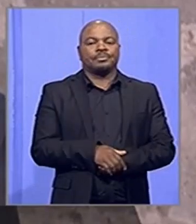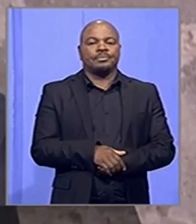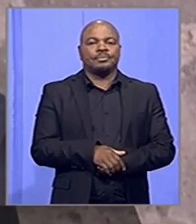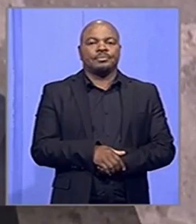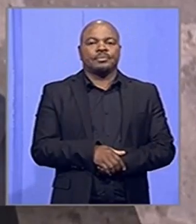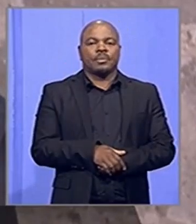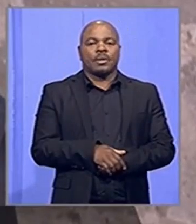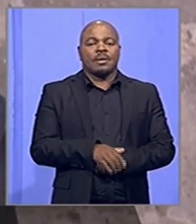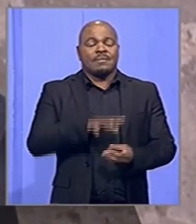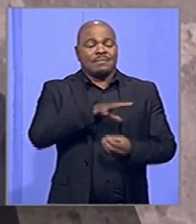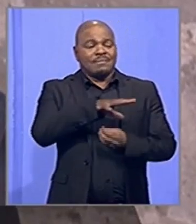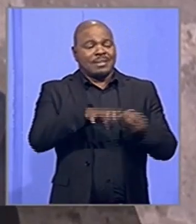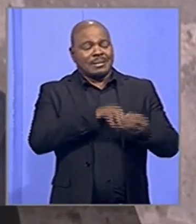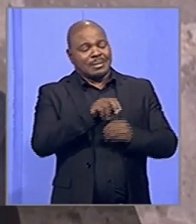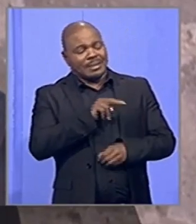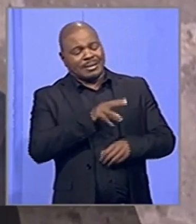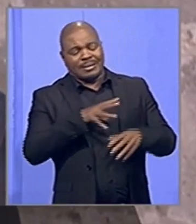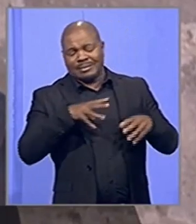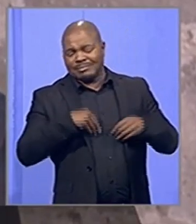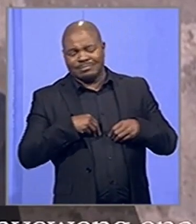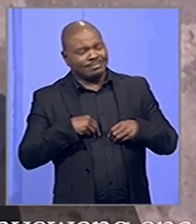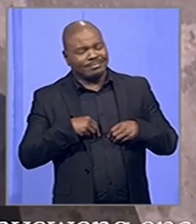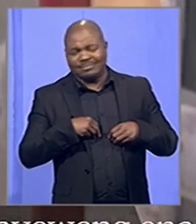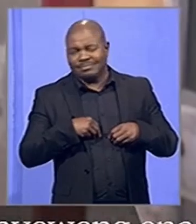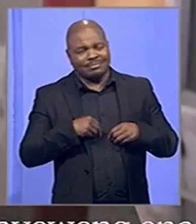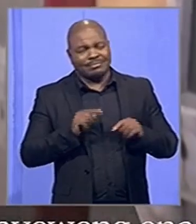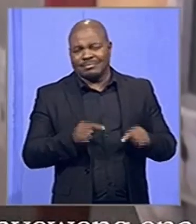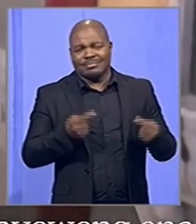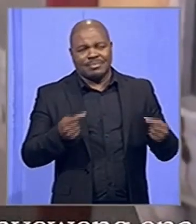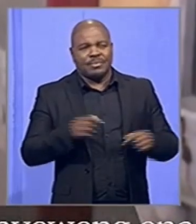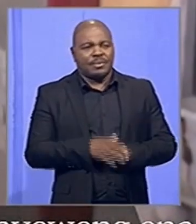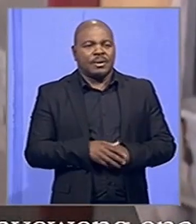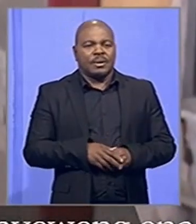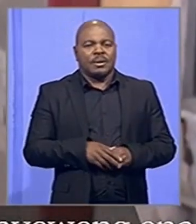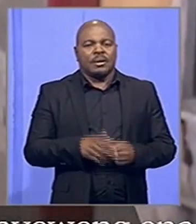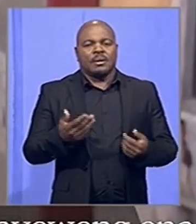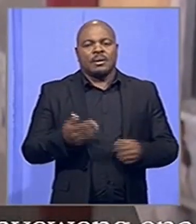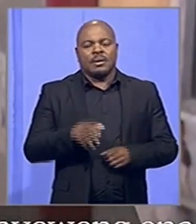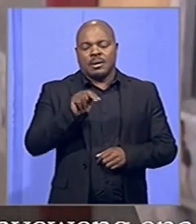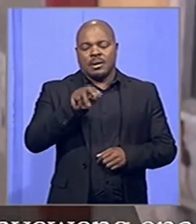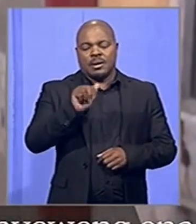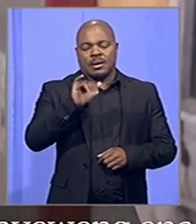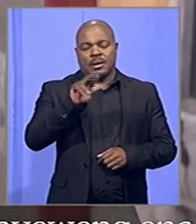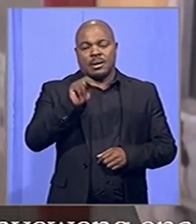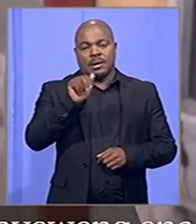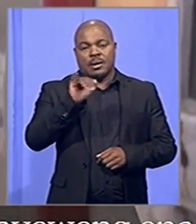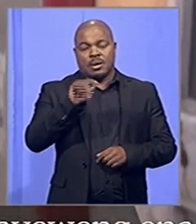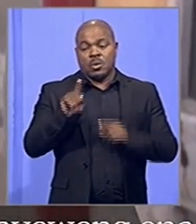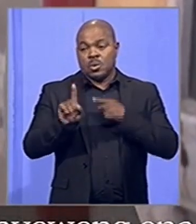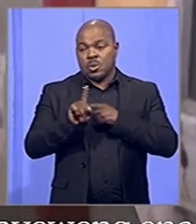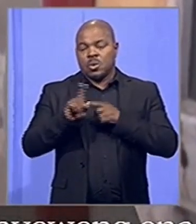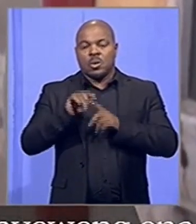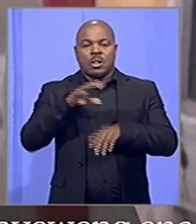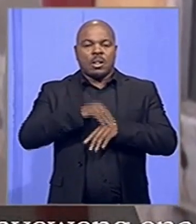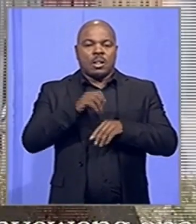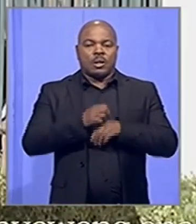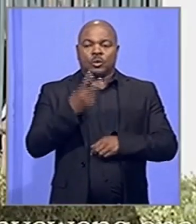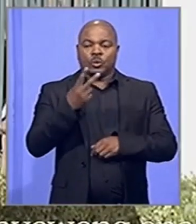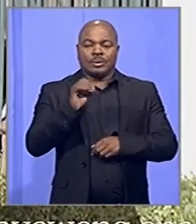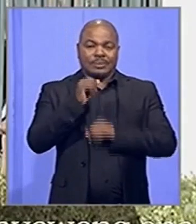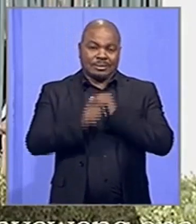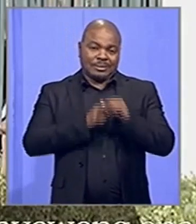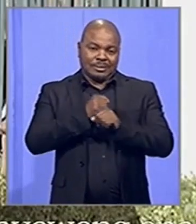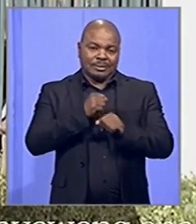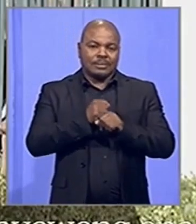Lelapa le hloleha ho amohela se etsahetseng. Sesonke Nainai ya dilemo tse 20